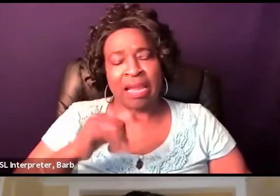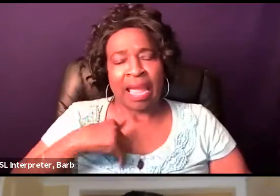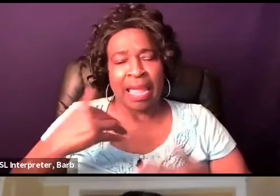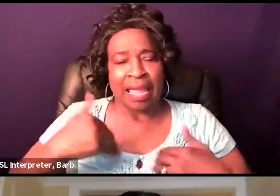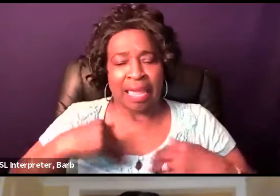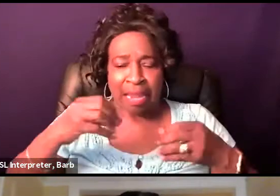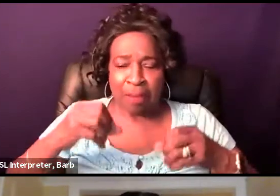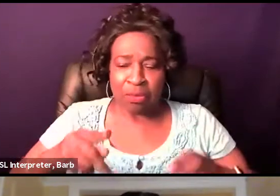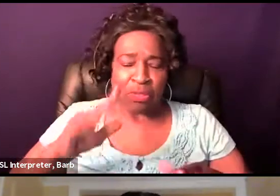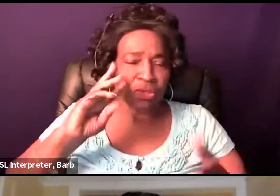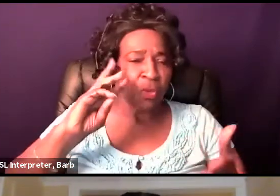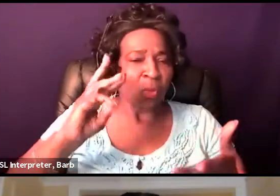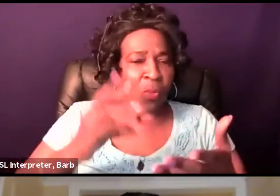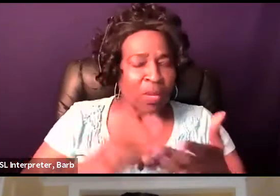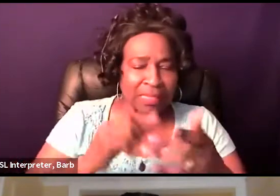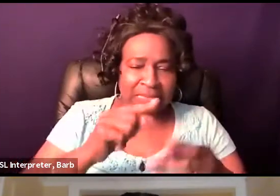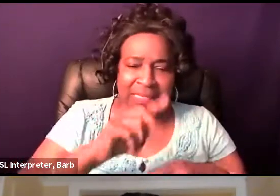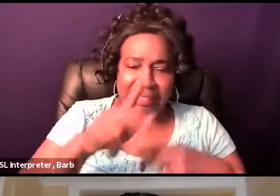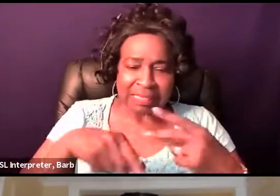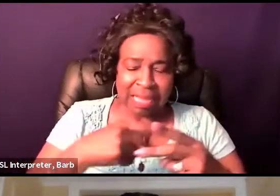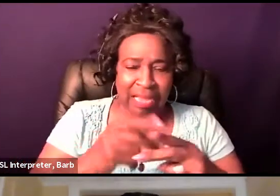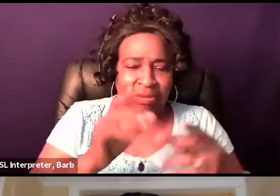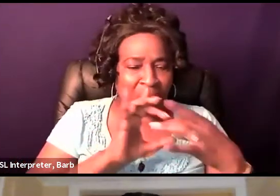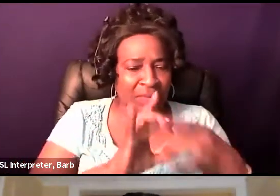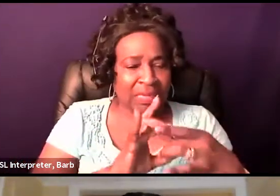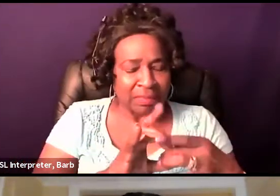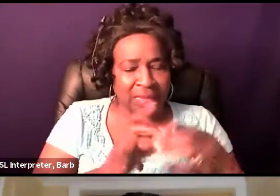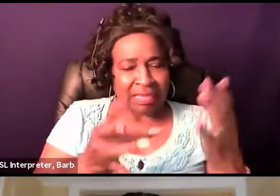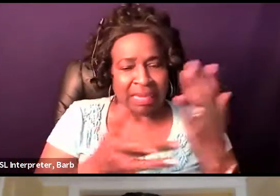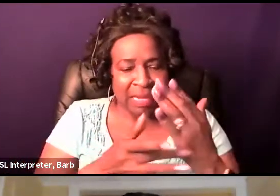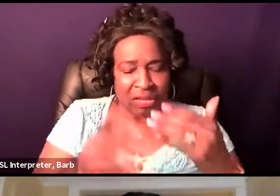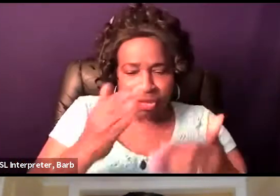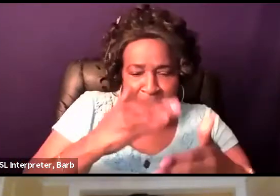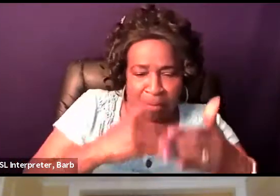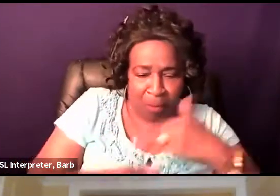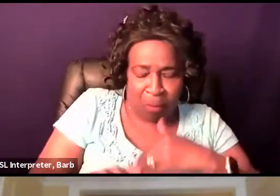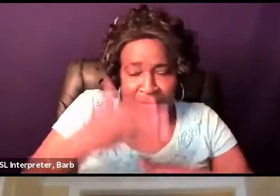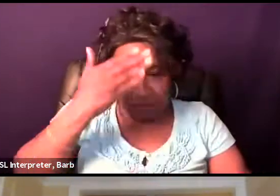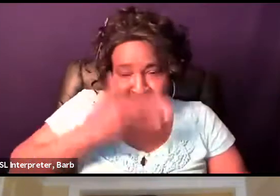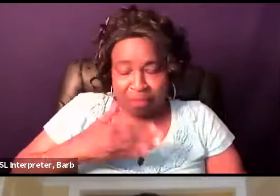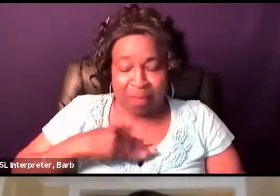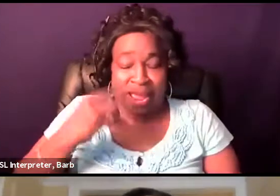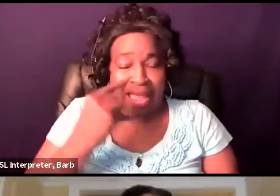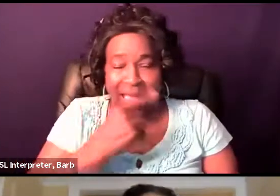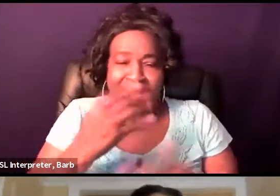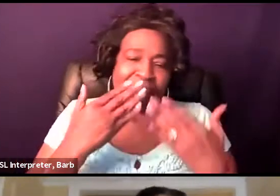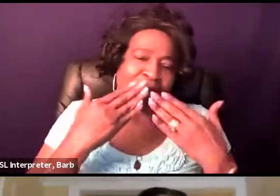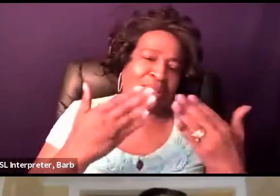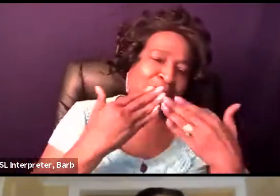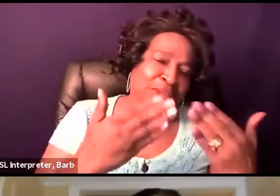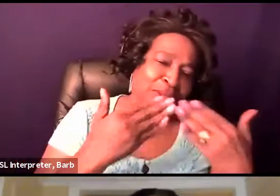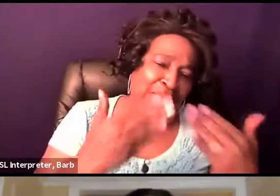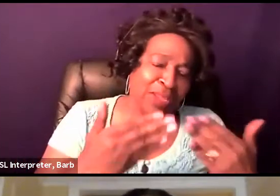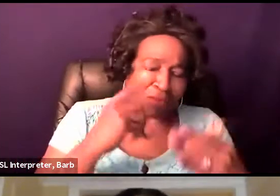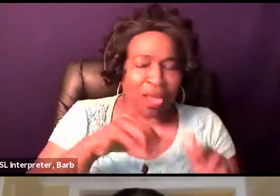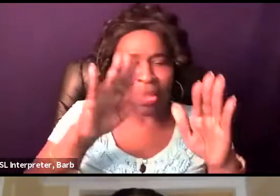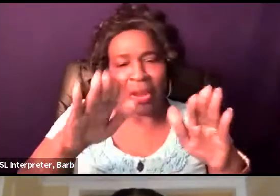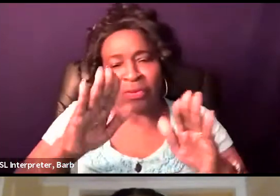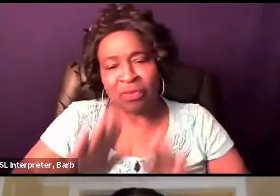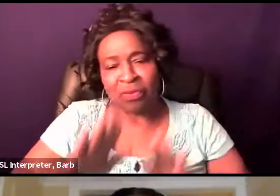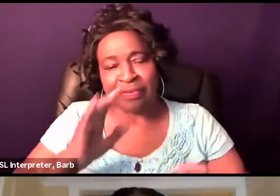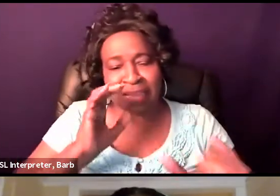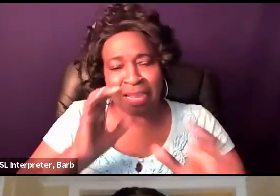of interlocutor relationship between you as a technology being born before my very eyes. So thank you so much for such an incredible